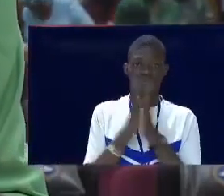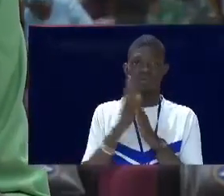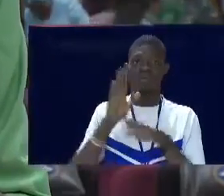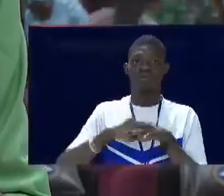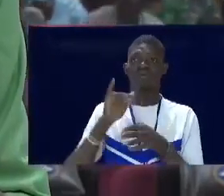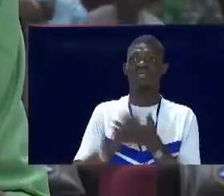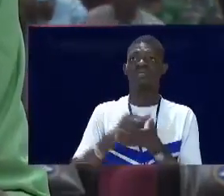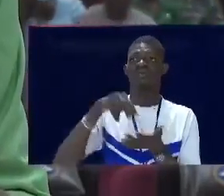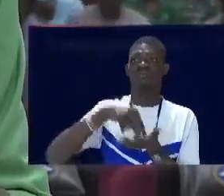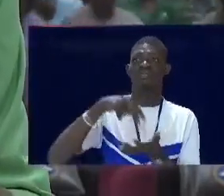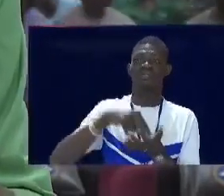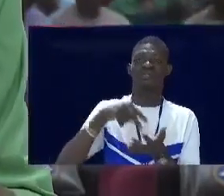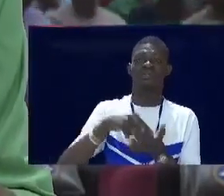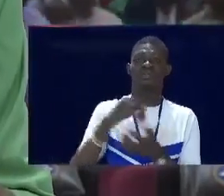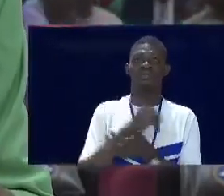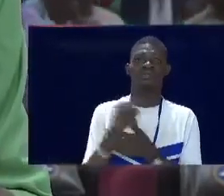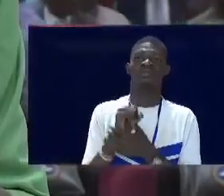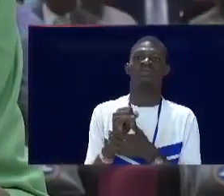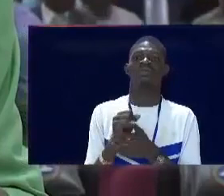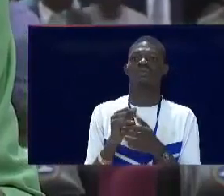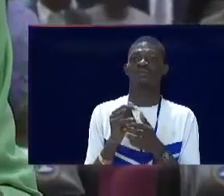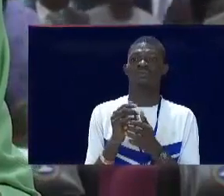duro.